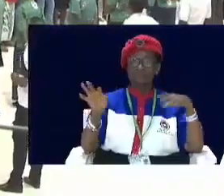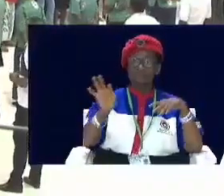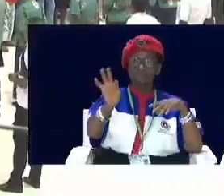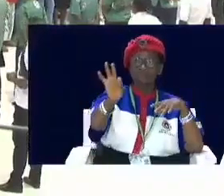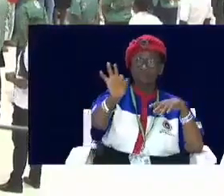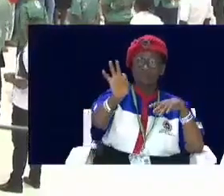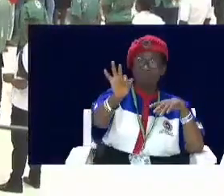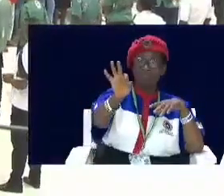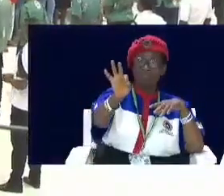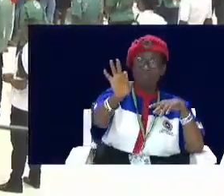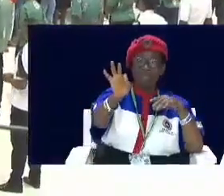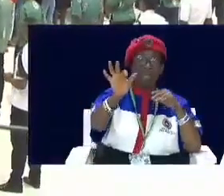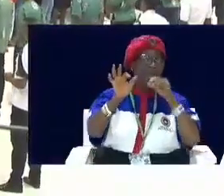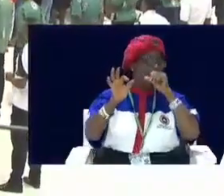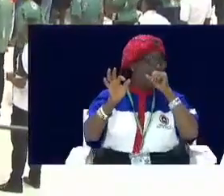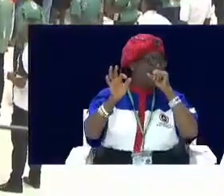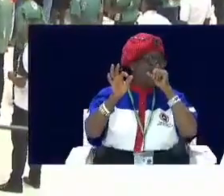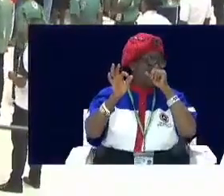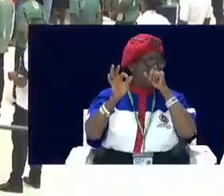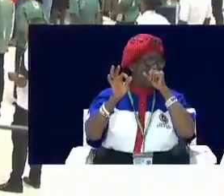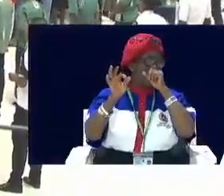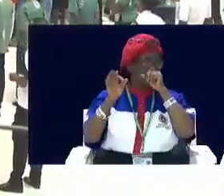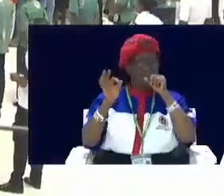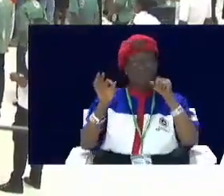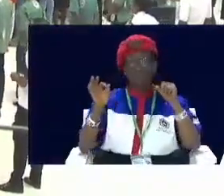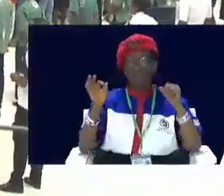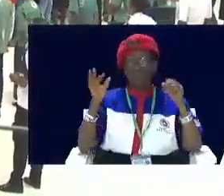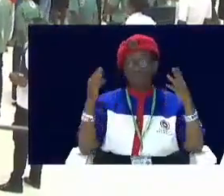19. Okandilogun.